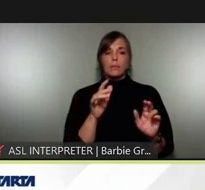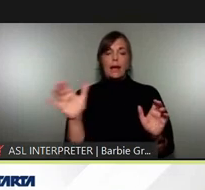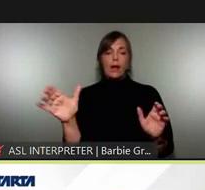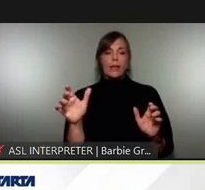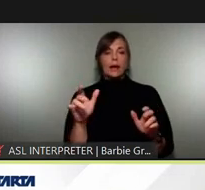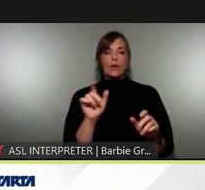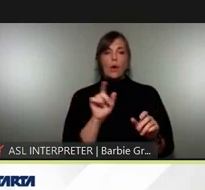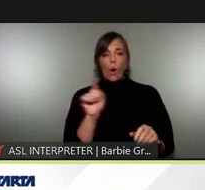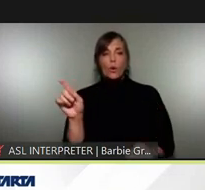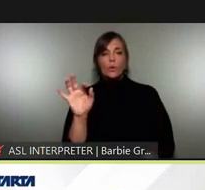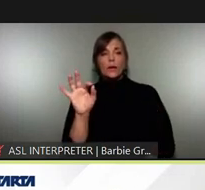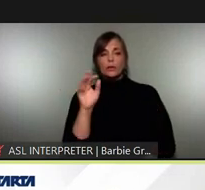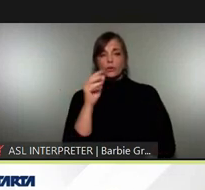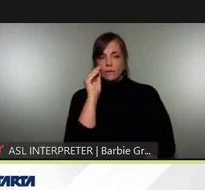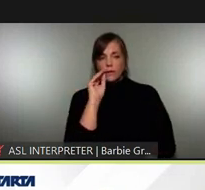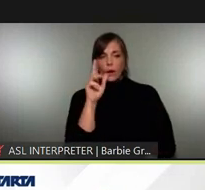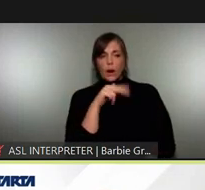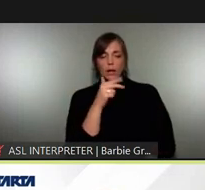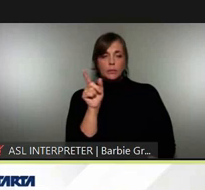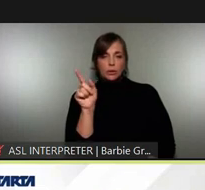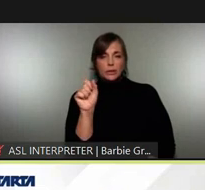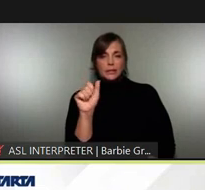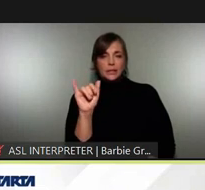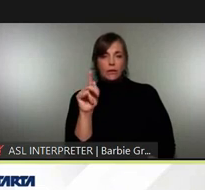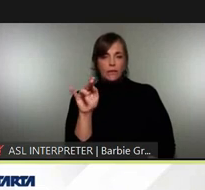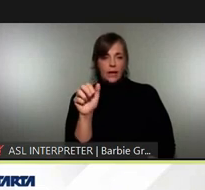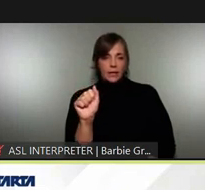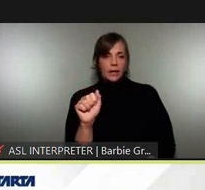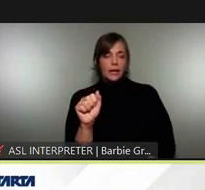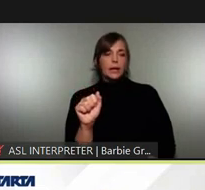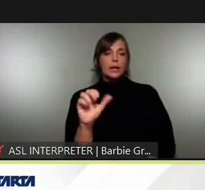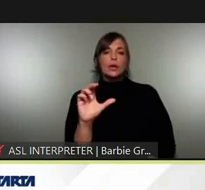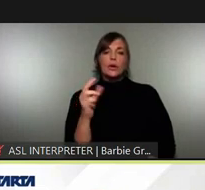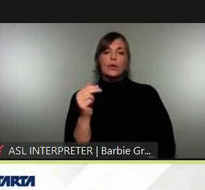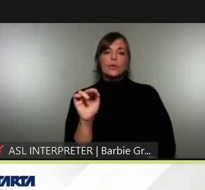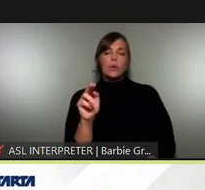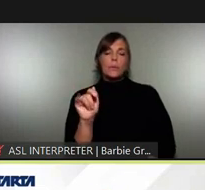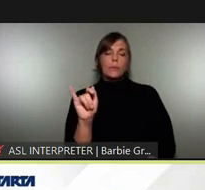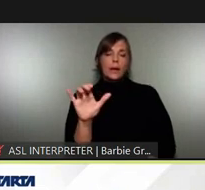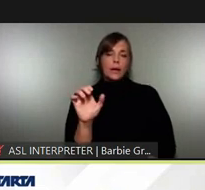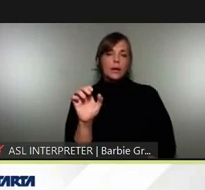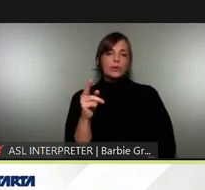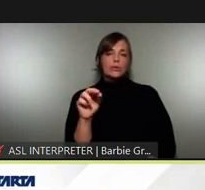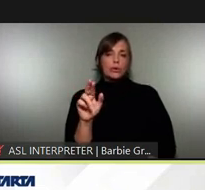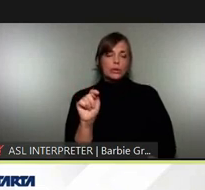all the way out to Flower Hospital in Sylvania, hitting ProMedica urgent care and interim